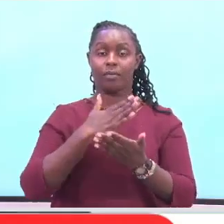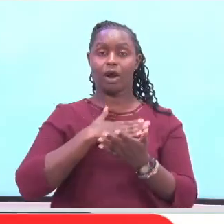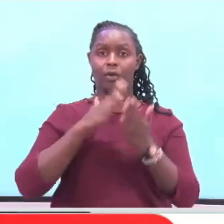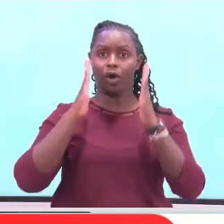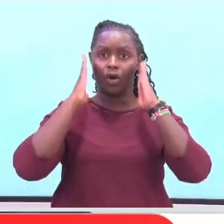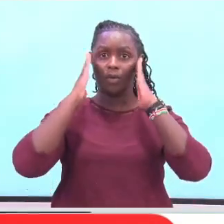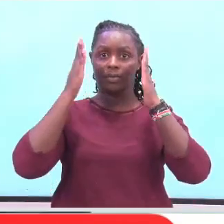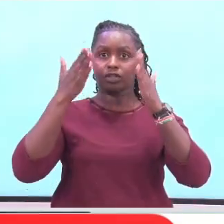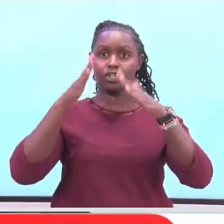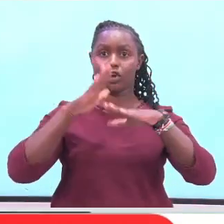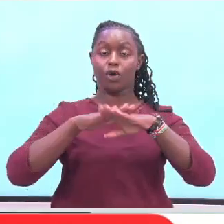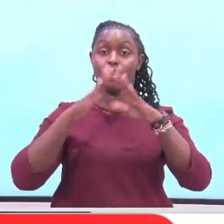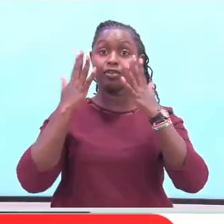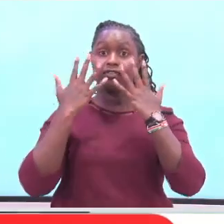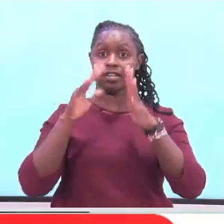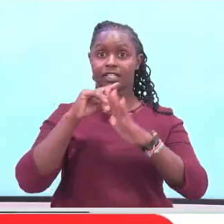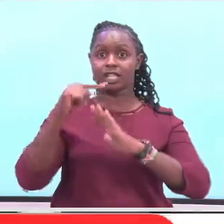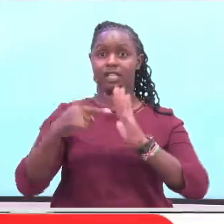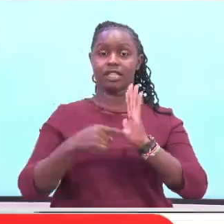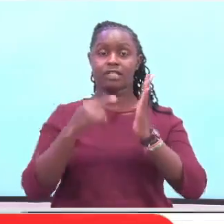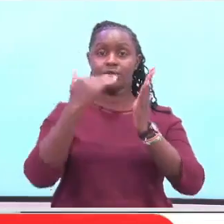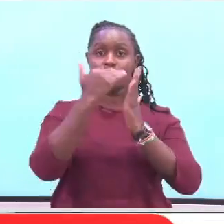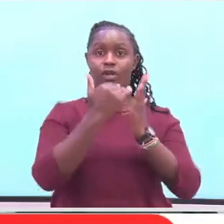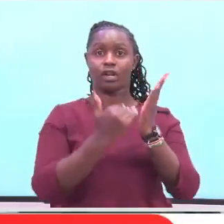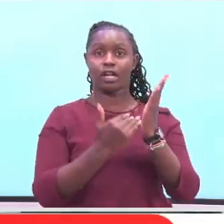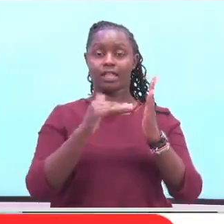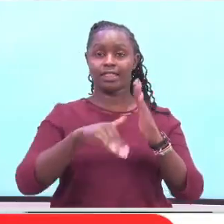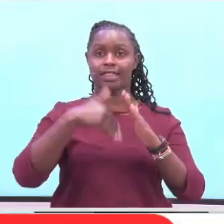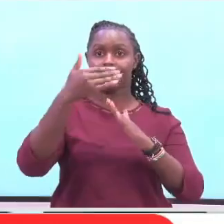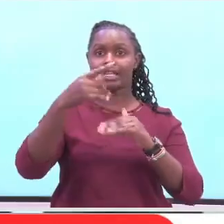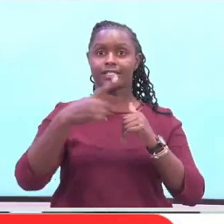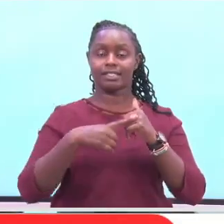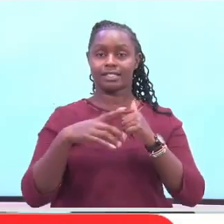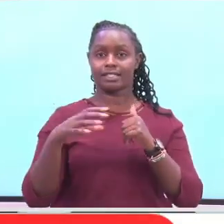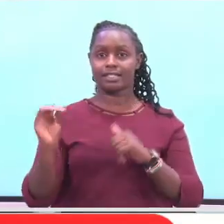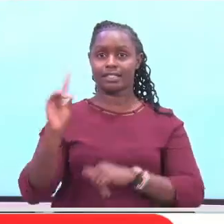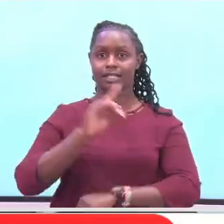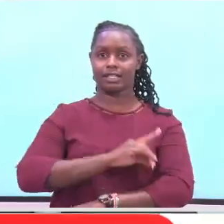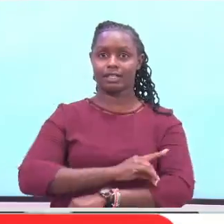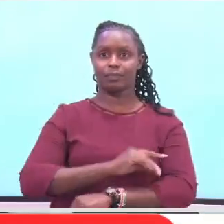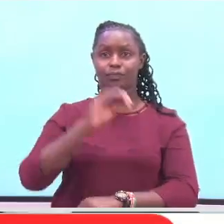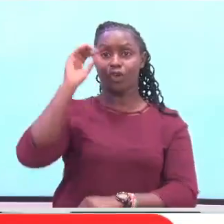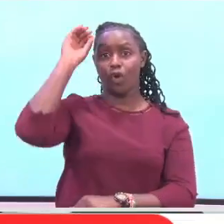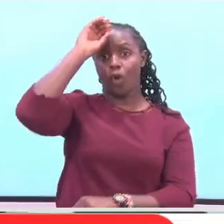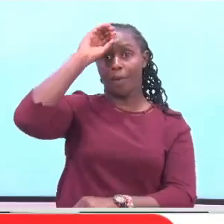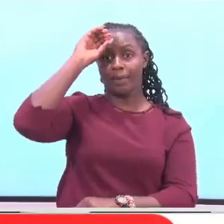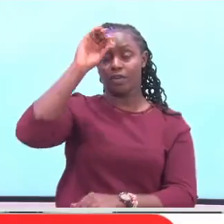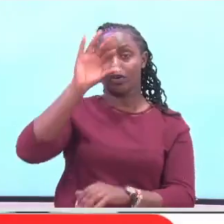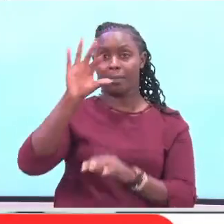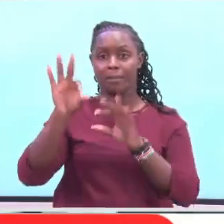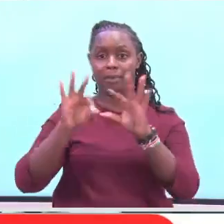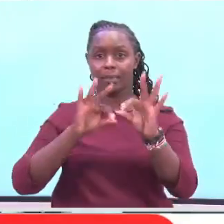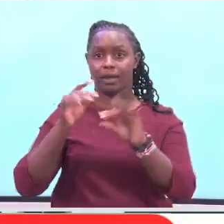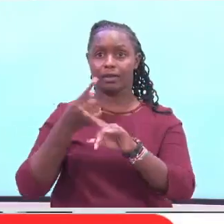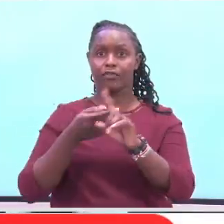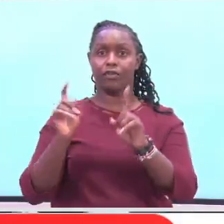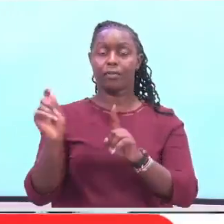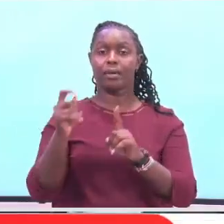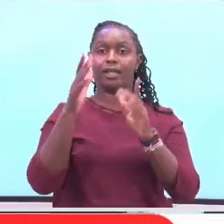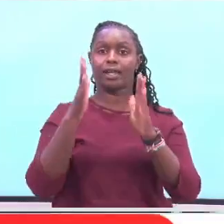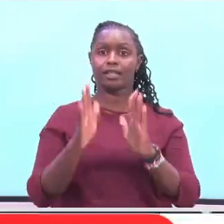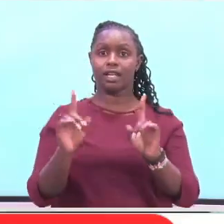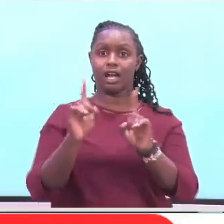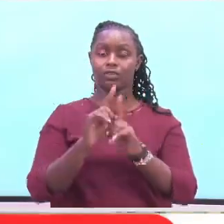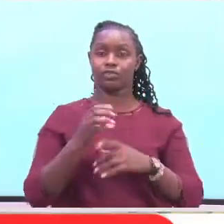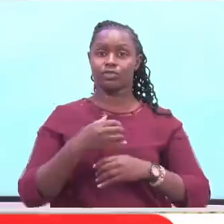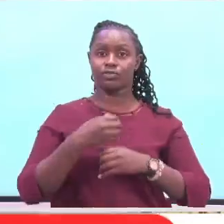this process within the set timelines. Kamati hiyo ambayo itachukua maoni kutoka kwa Wakenya na washikadau vile vile imetoa